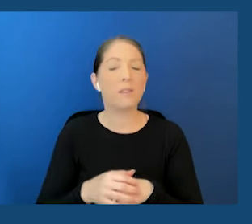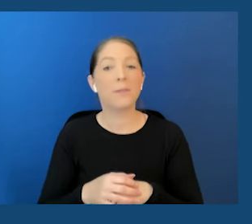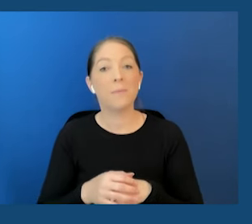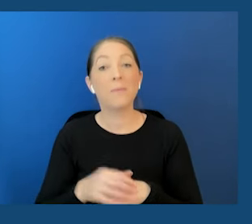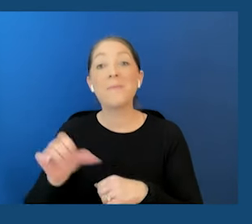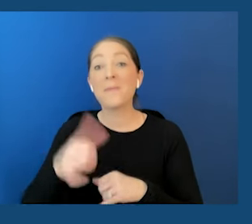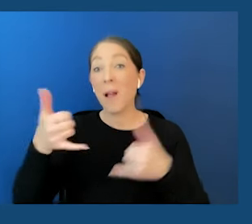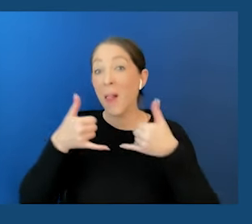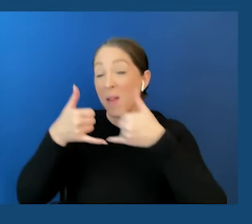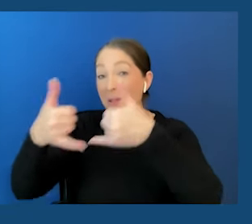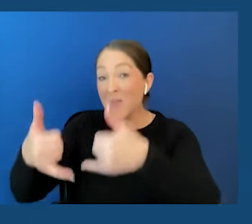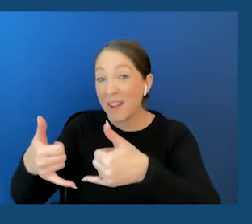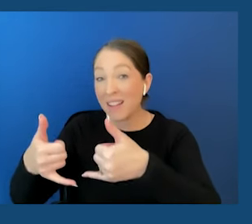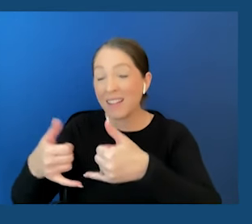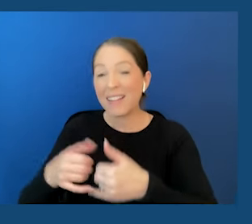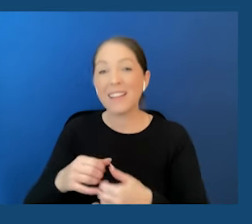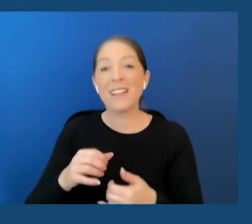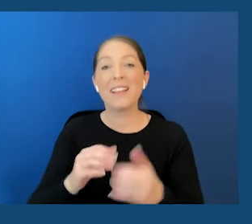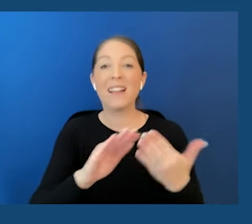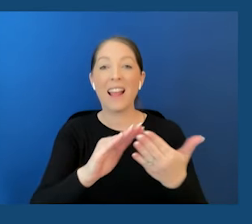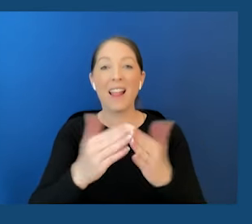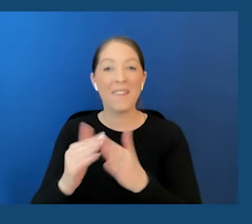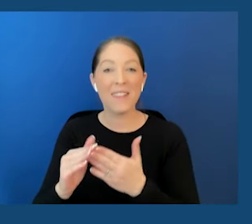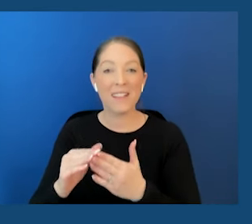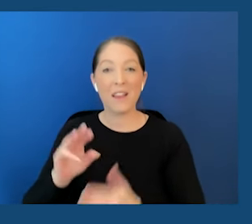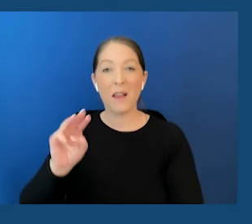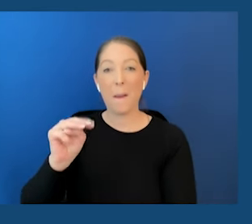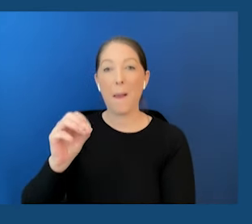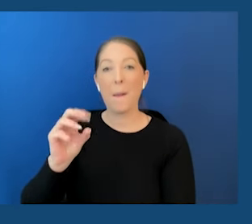the New York Forward, is the Village of Montgomery.